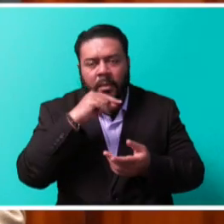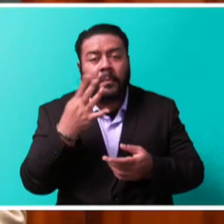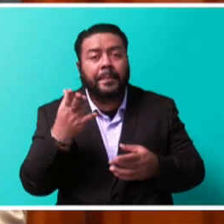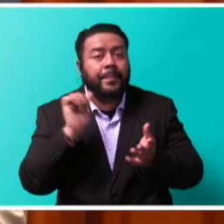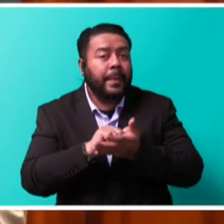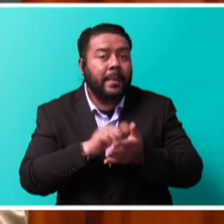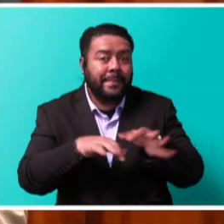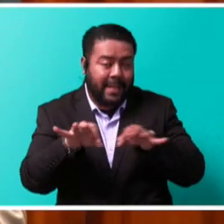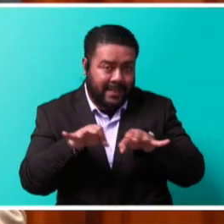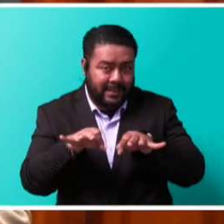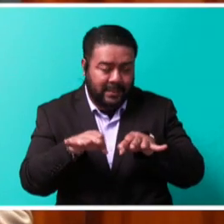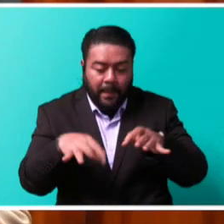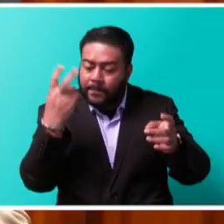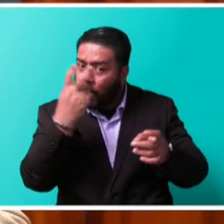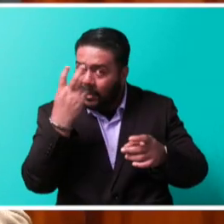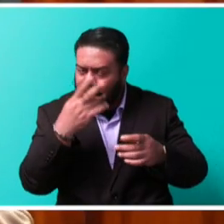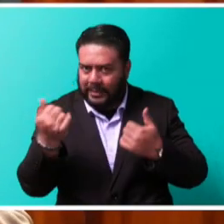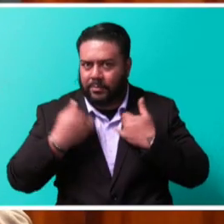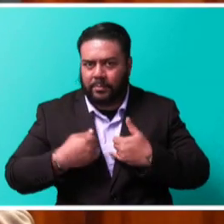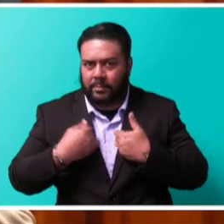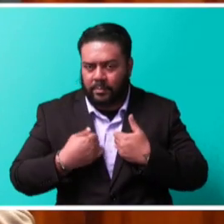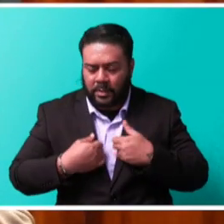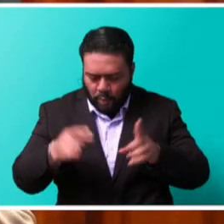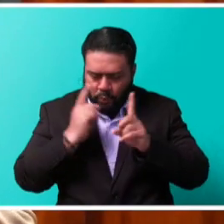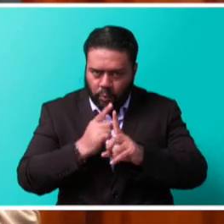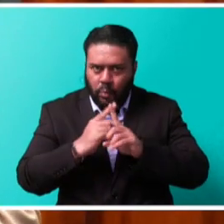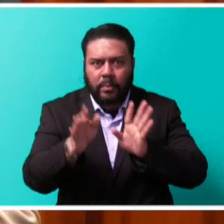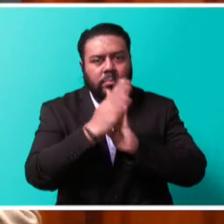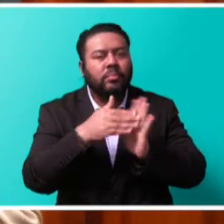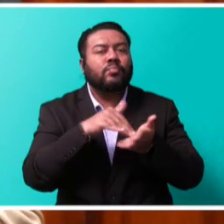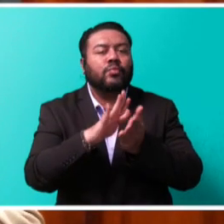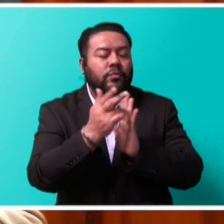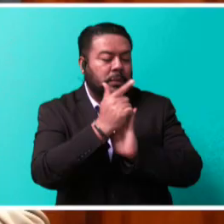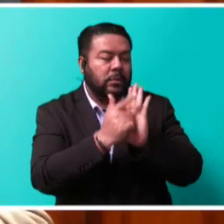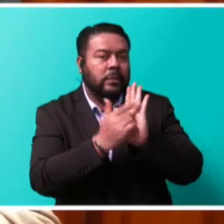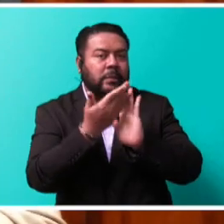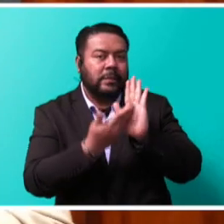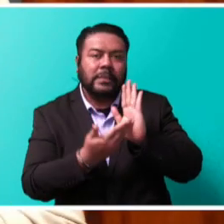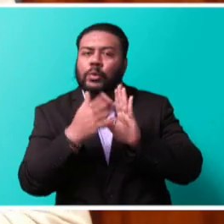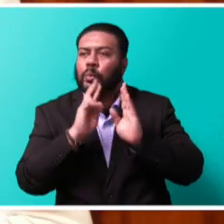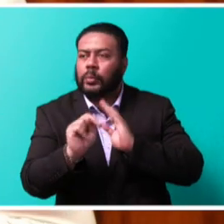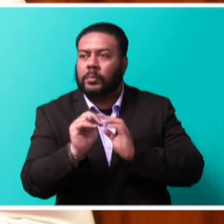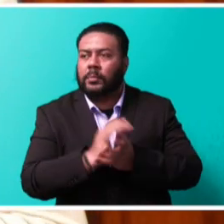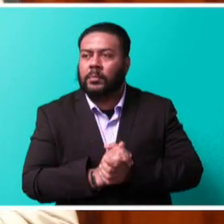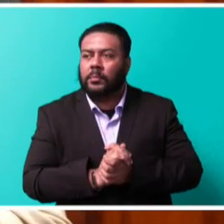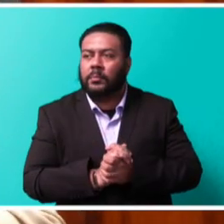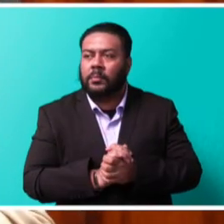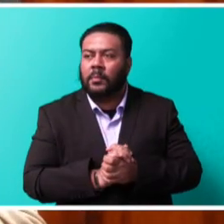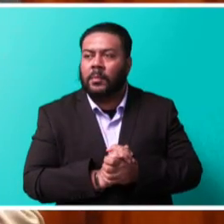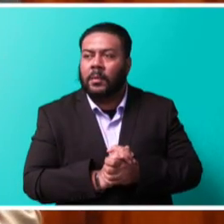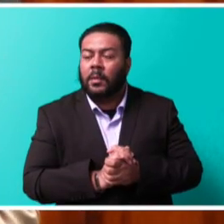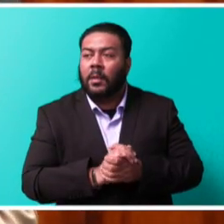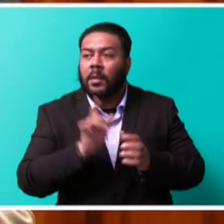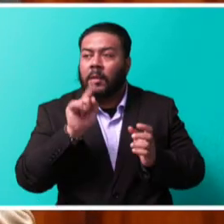properly planned, monitored, and implemented in accordance with approved standards and legal requirements. Honourable Speaker, this reform